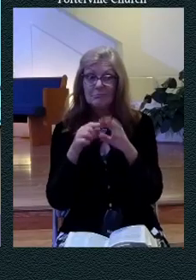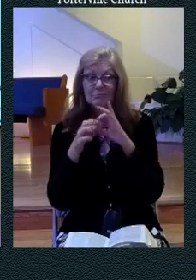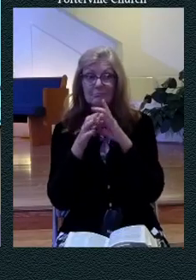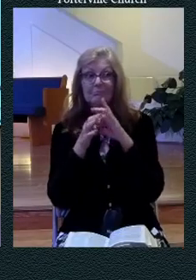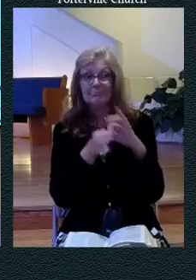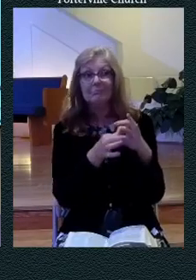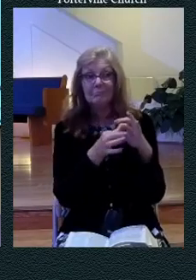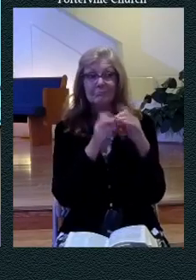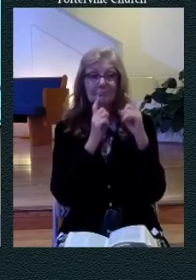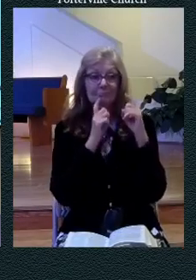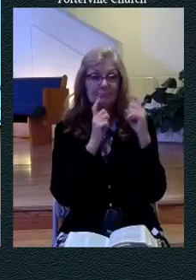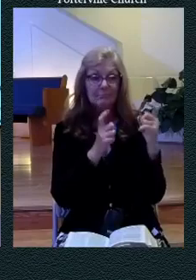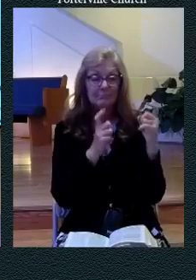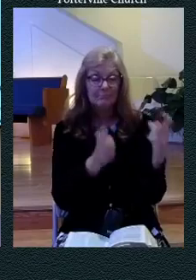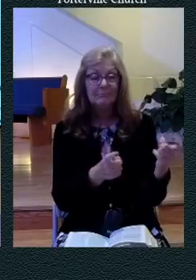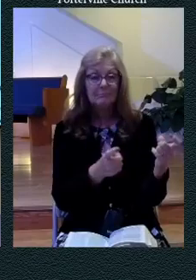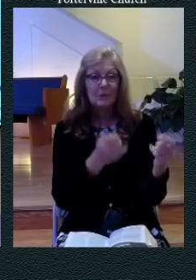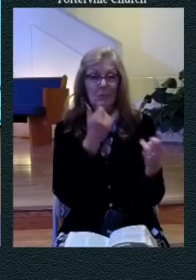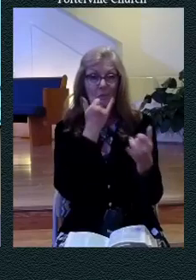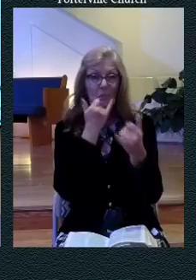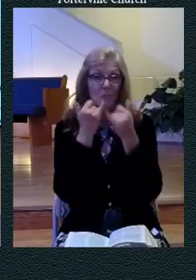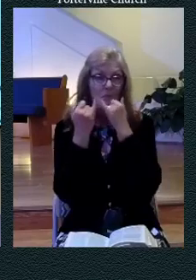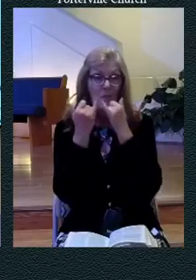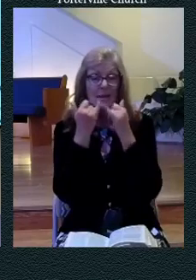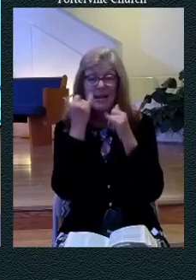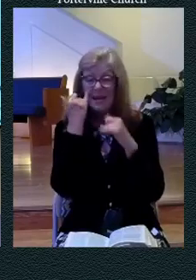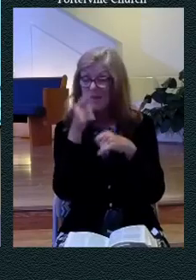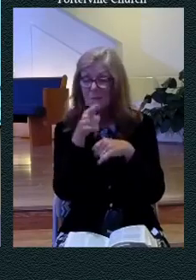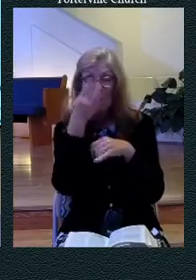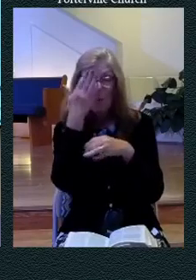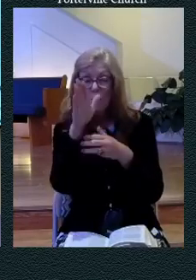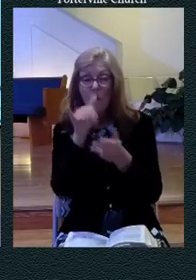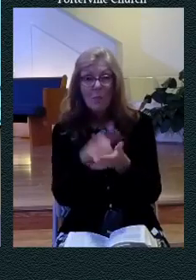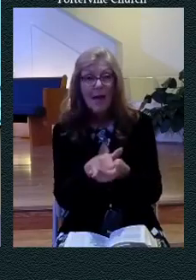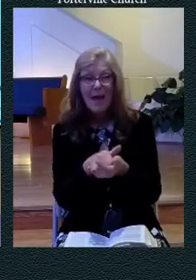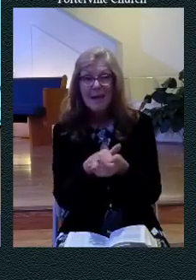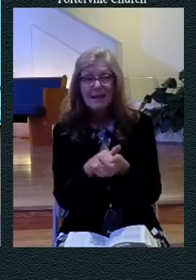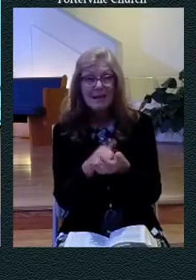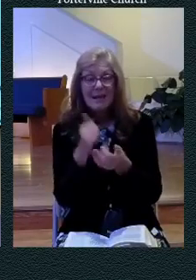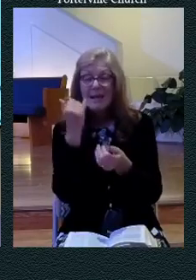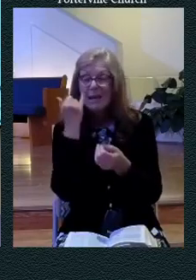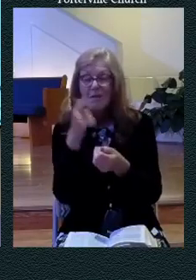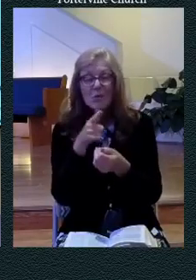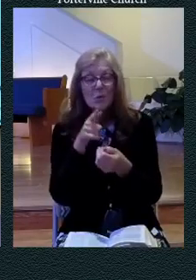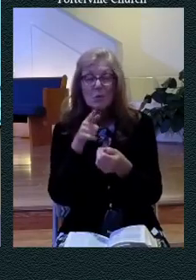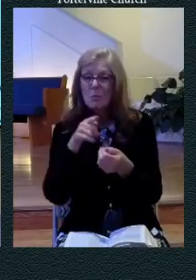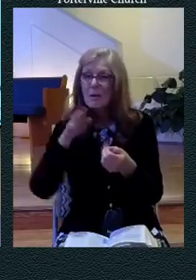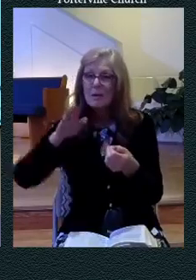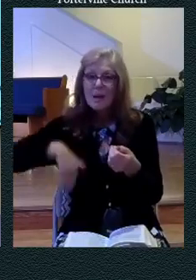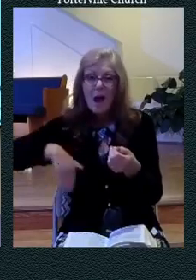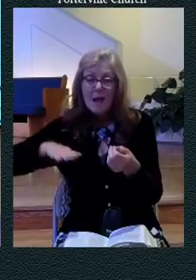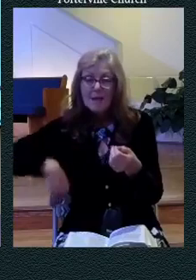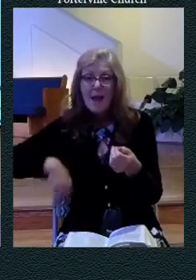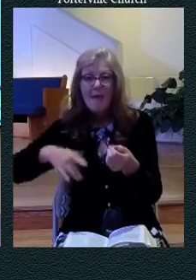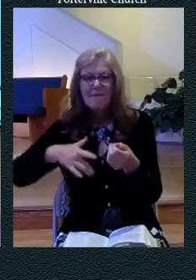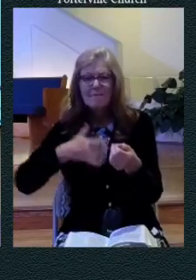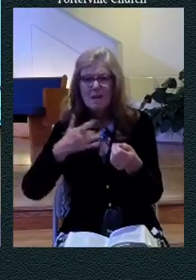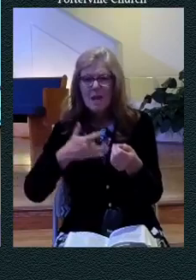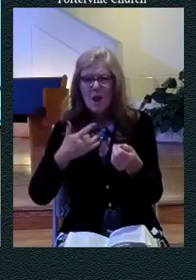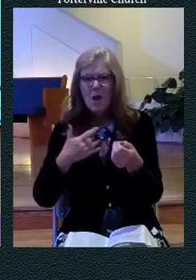If you don't know that you've been enslaved to sin, if you haven't felt the battle and the struggle in your